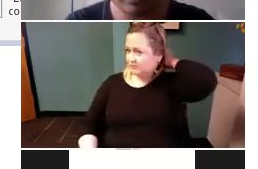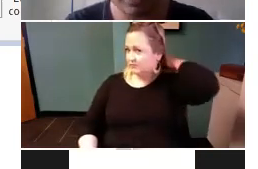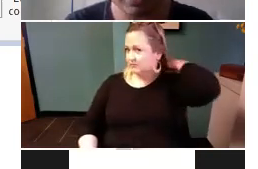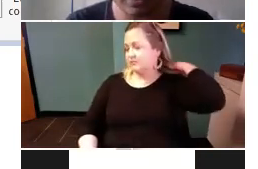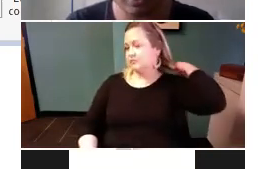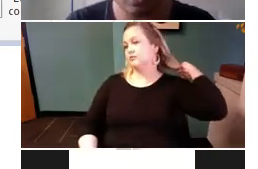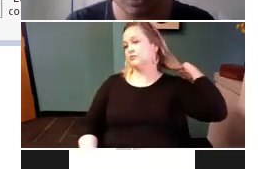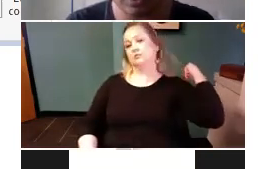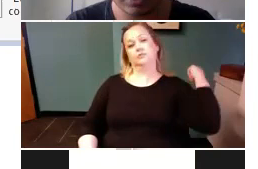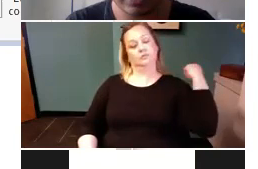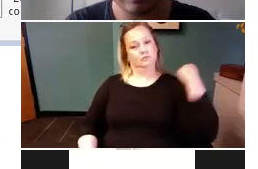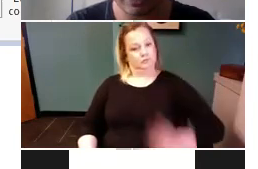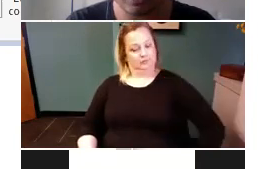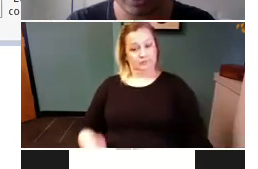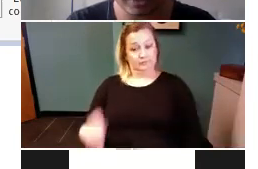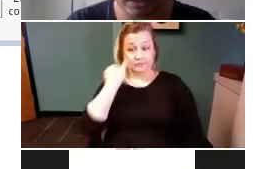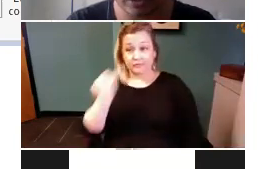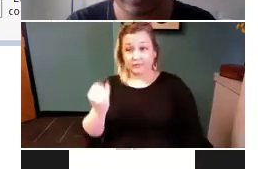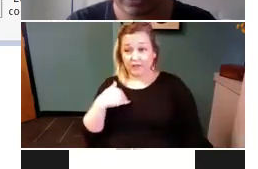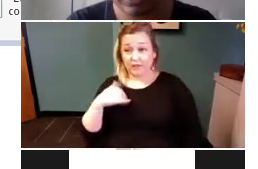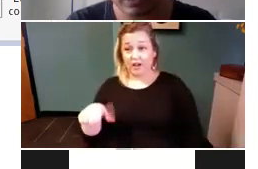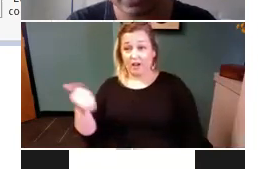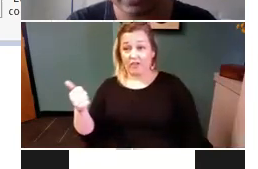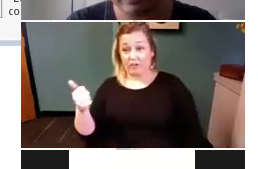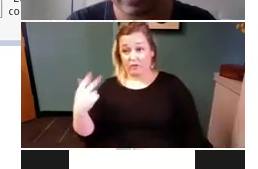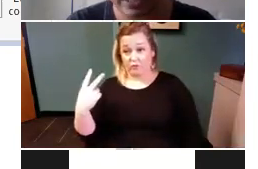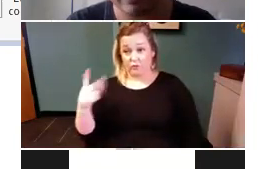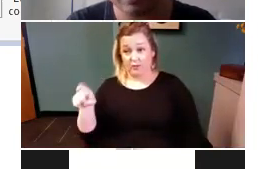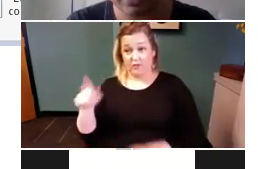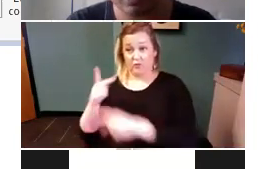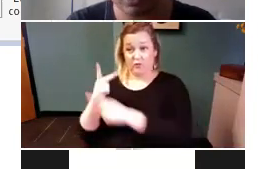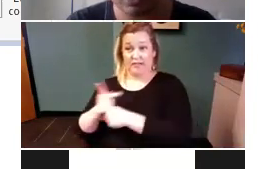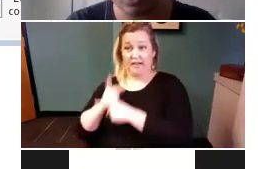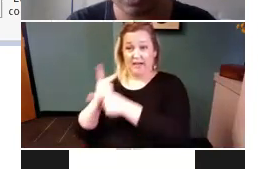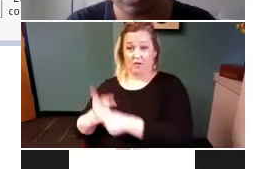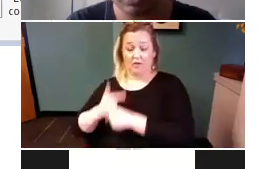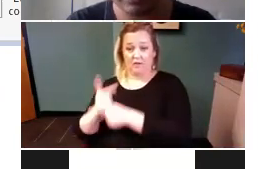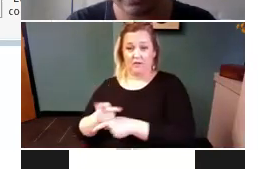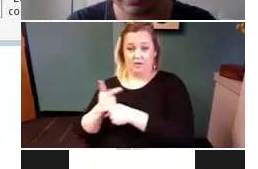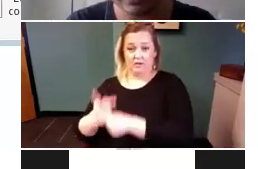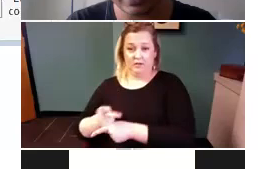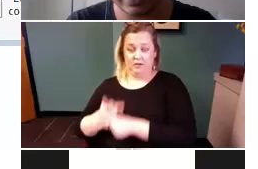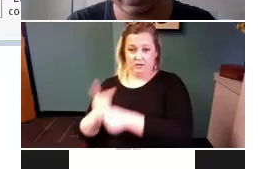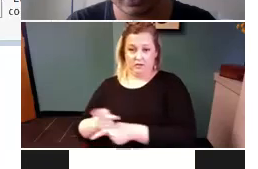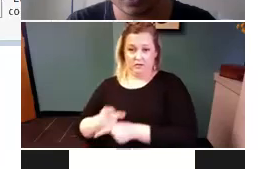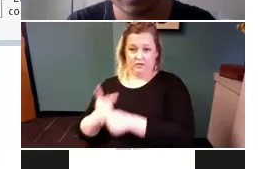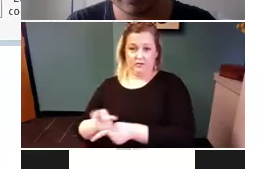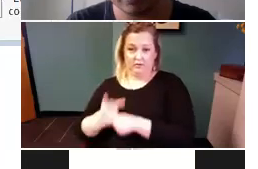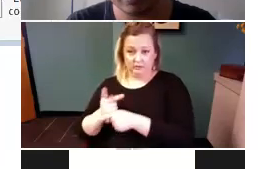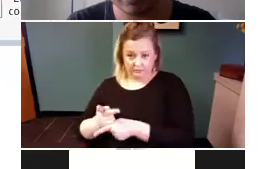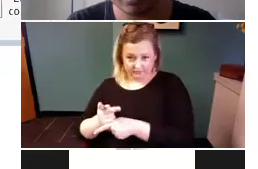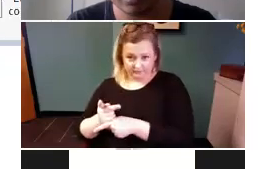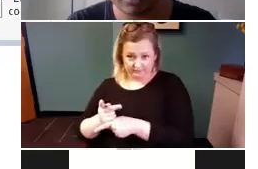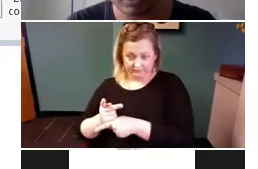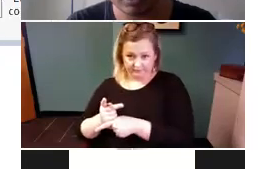and this other node that we need to take care of. Now let's say that we have this particular node that connects directly to